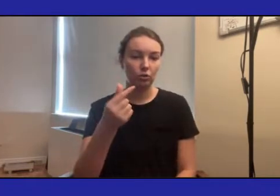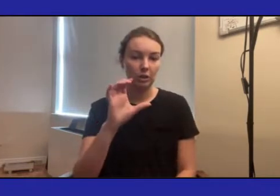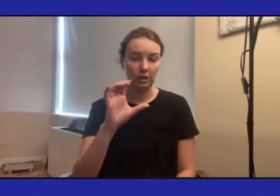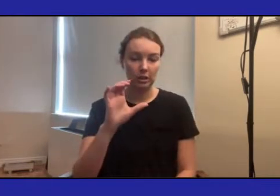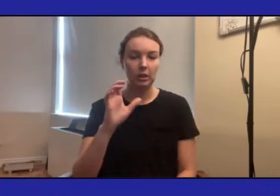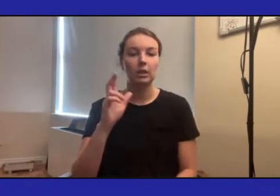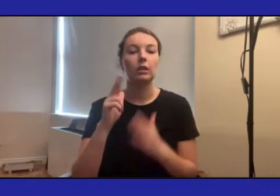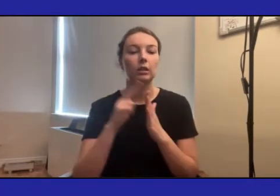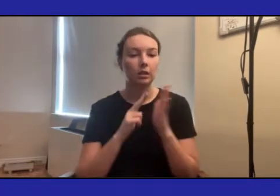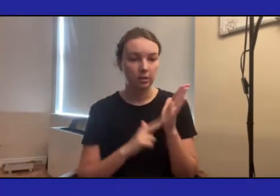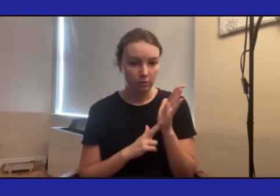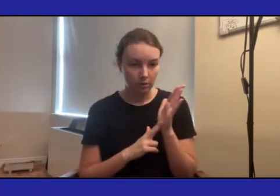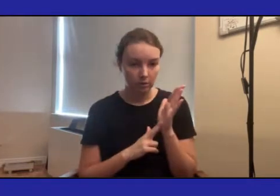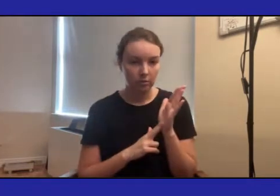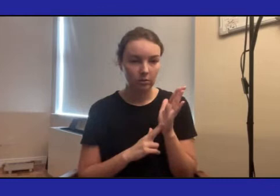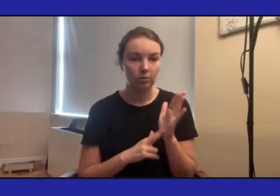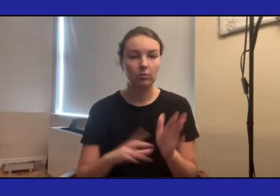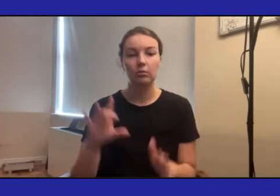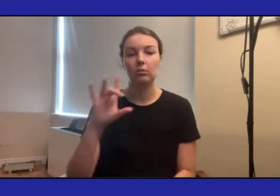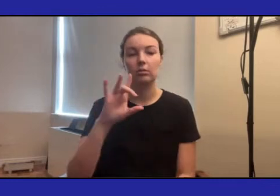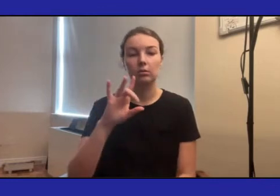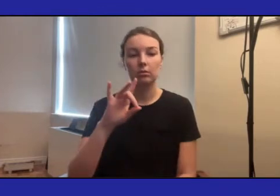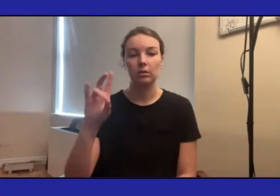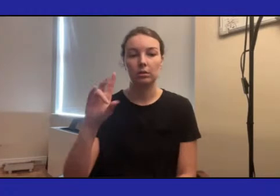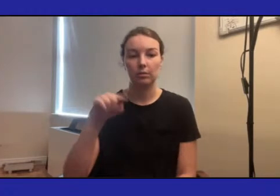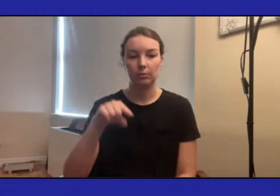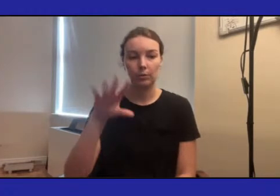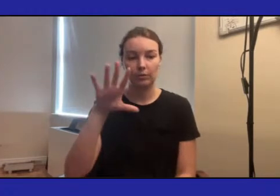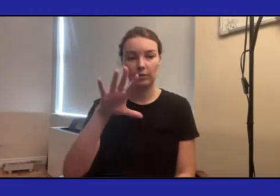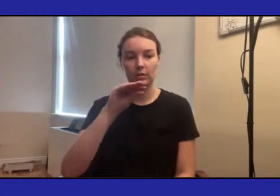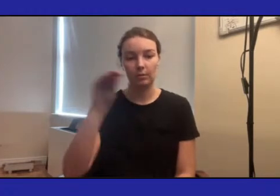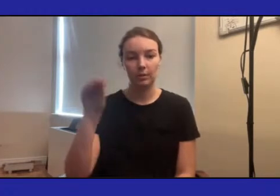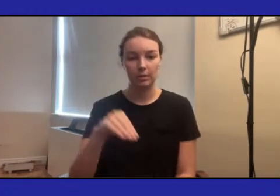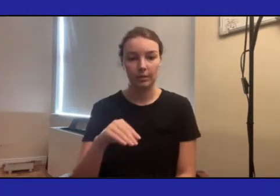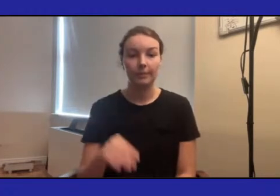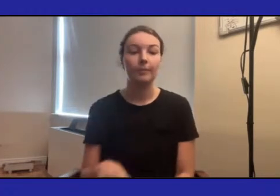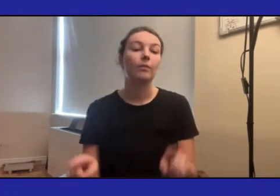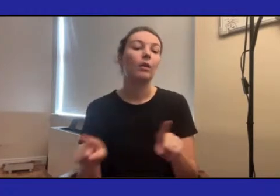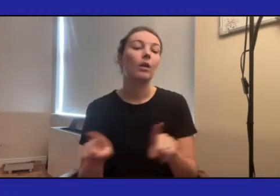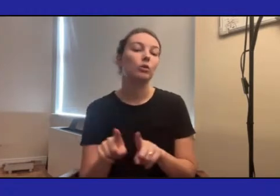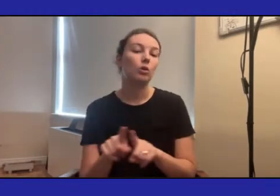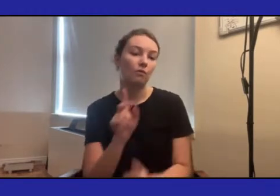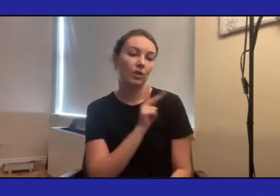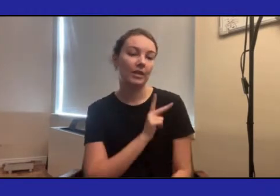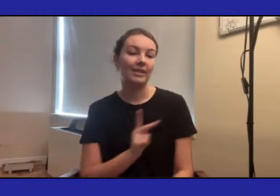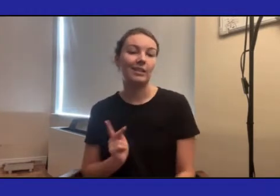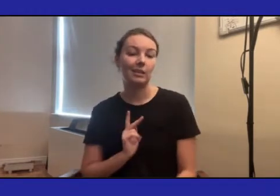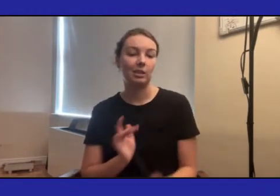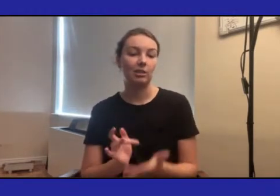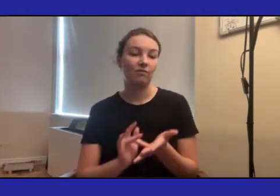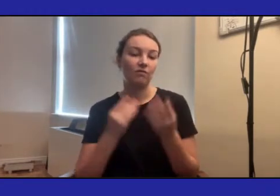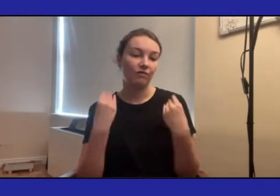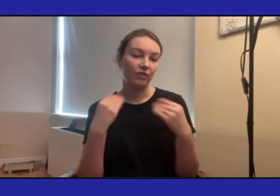87.5%. They're also currently 2 prime contractors for the King's Pharmacy and Woodhall Facade project. Next